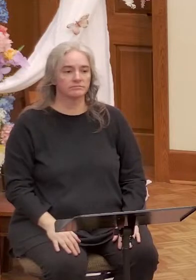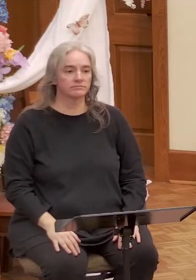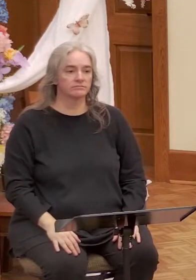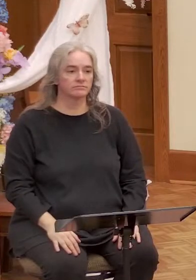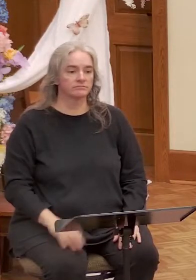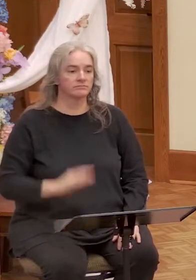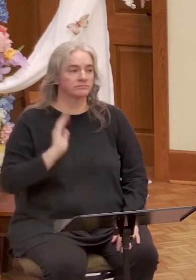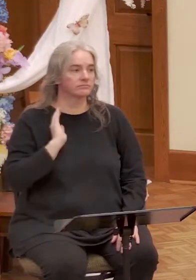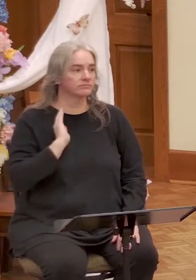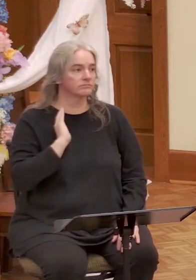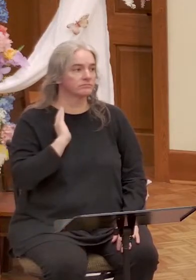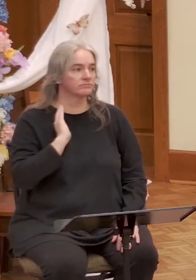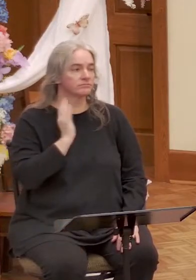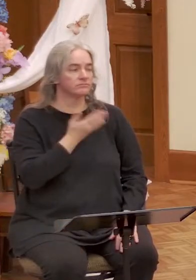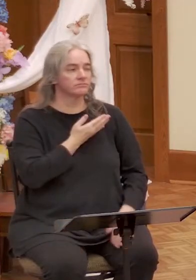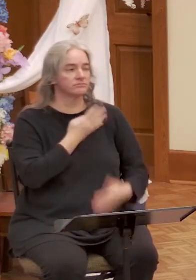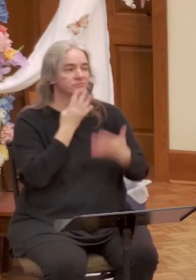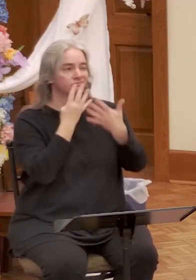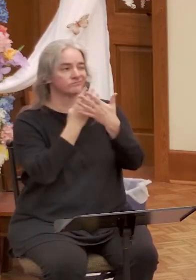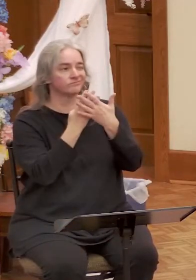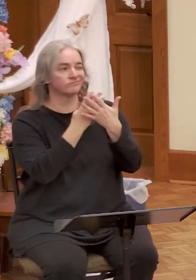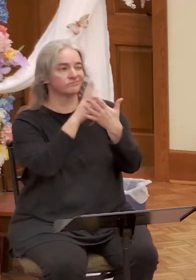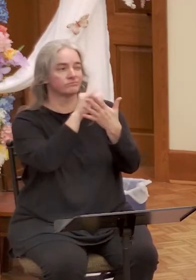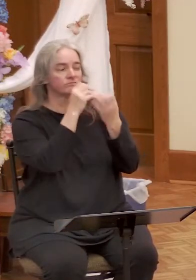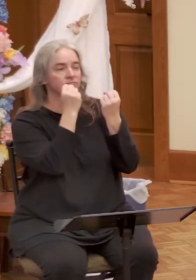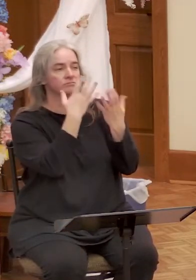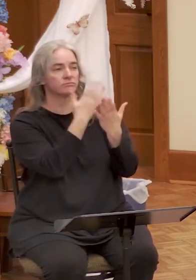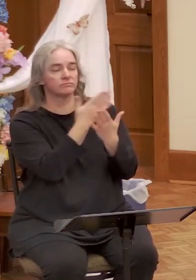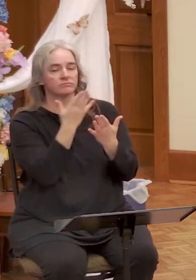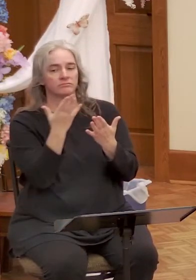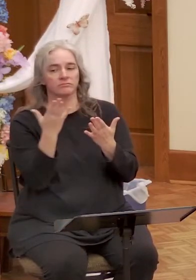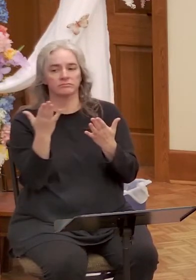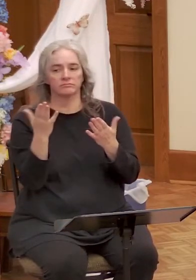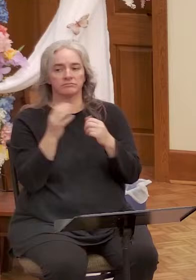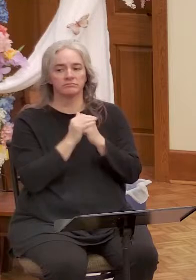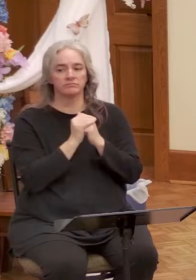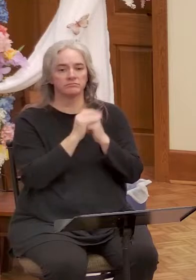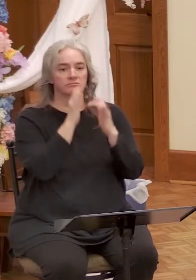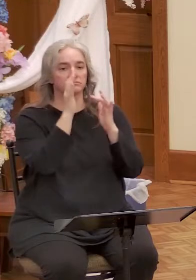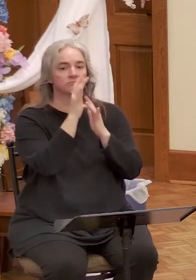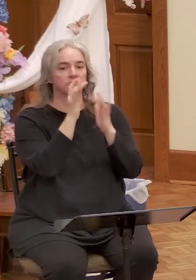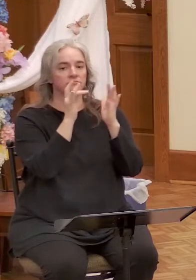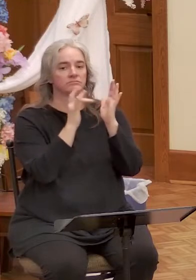We may be imprisoned by many things. Jesus'